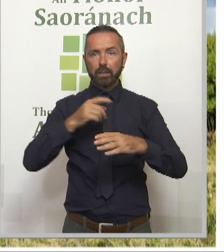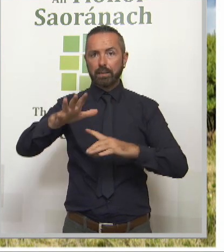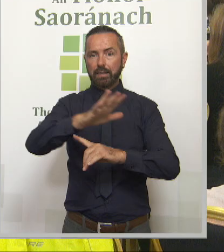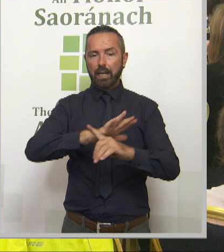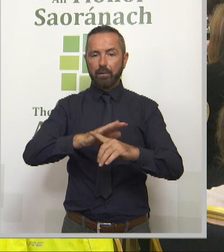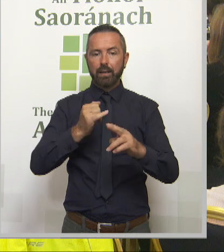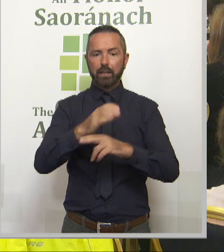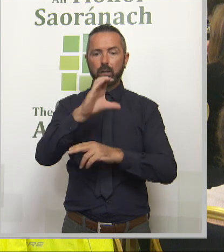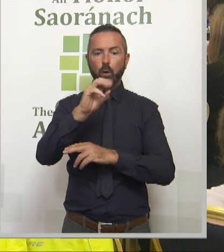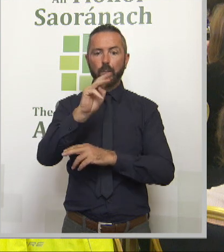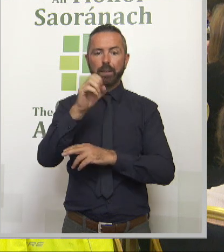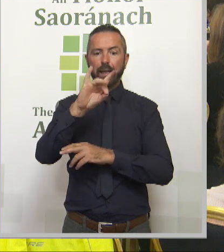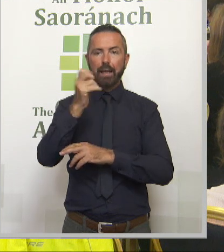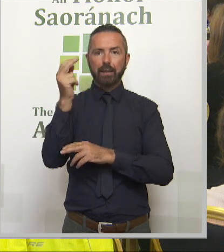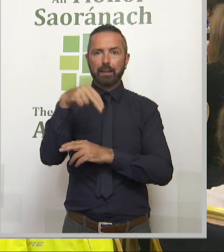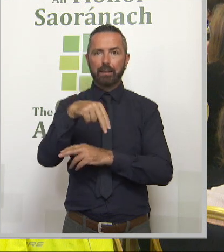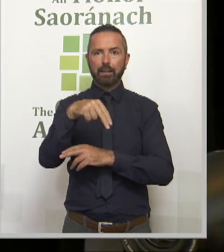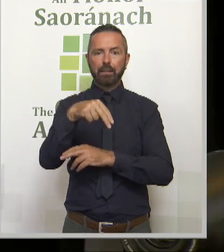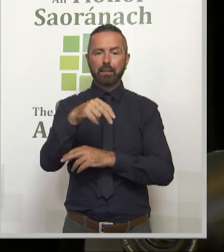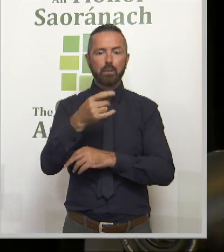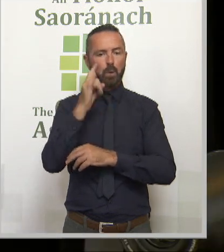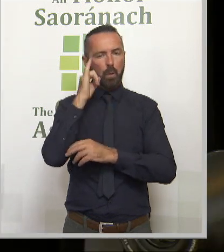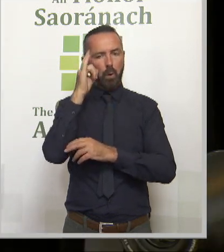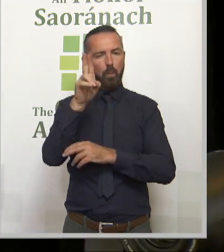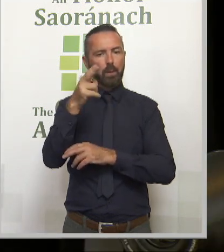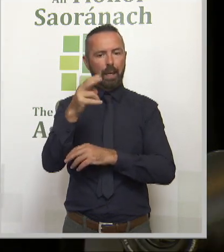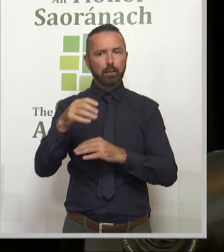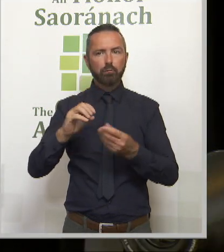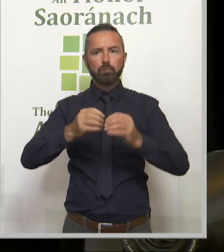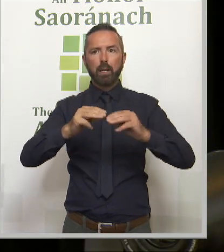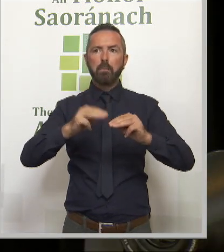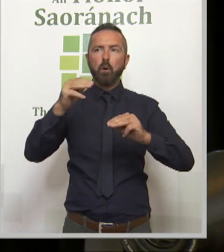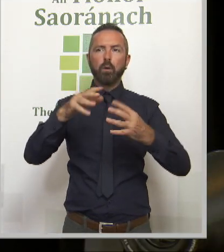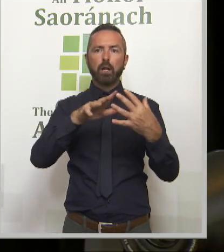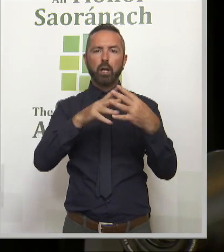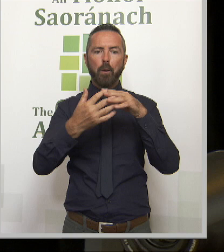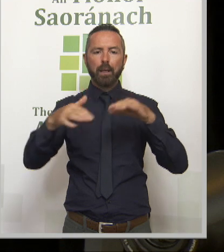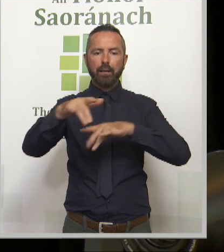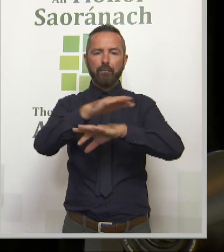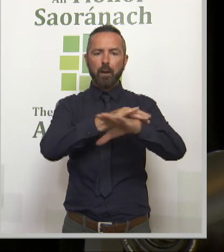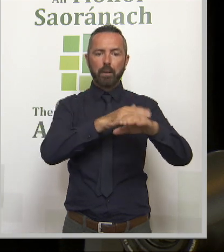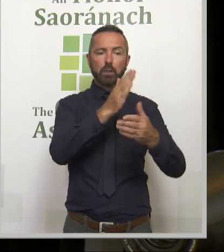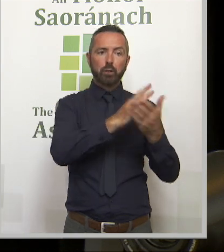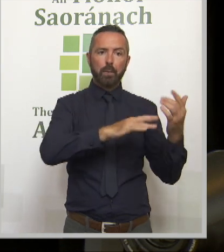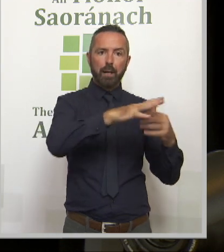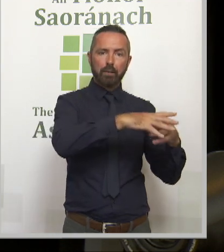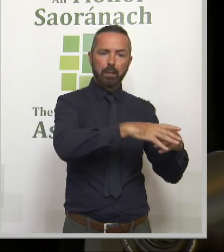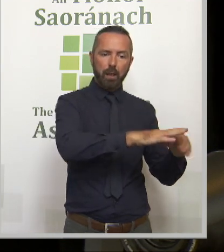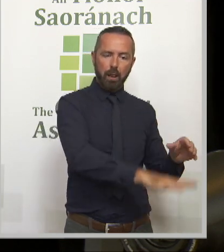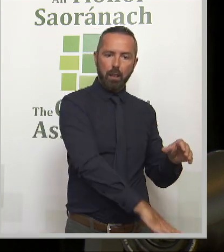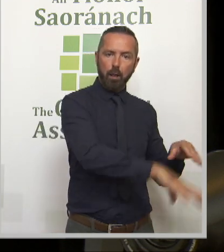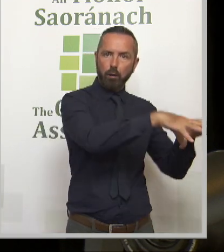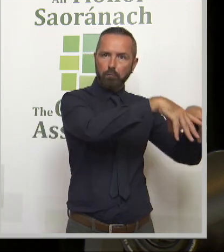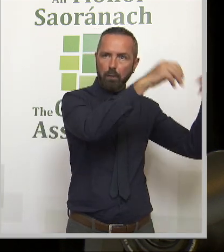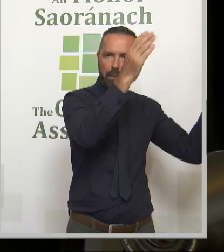in Copenhagen with a view that they would help to create a more complex environment with areas of longer grass and areas of shorter grass,